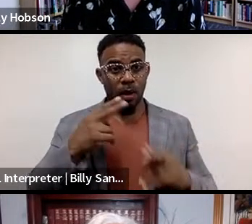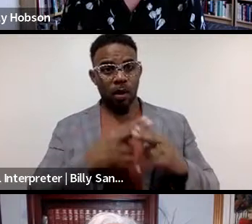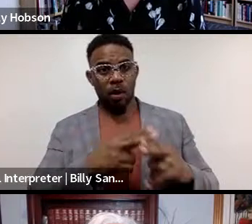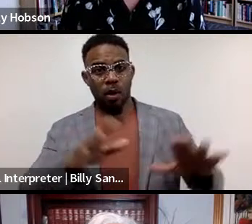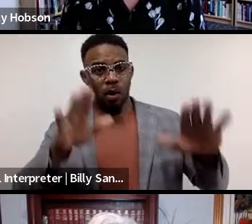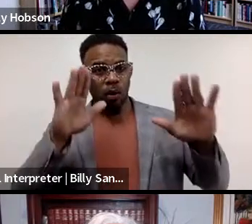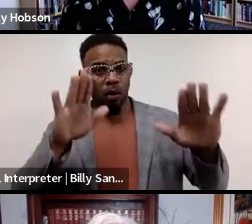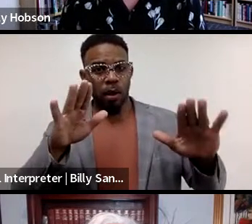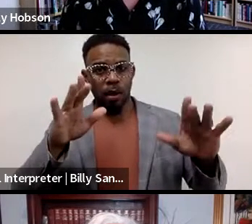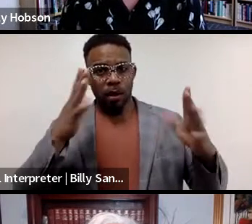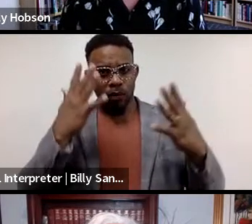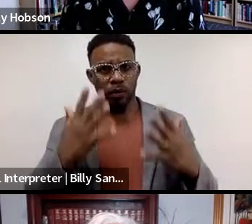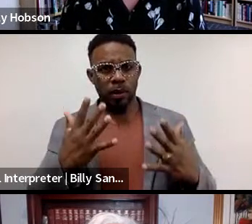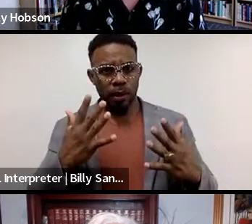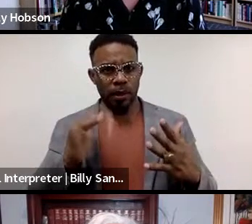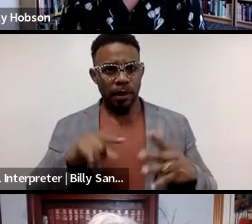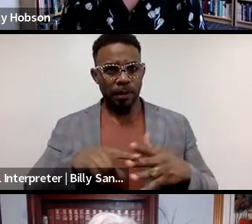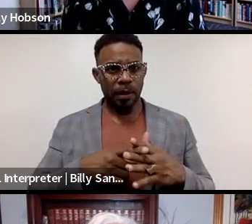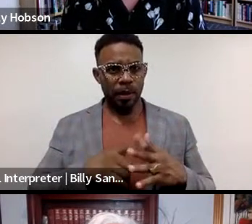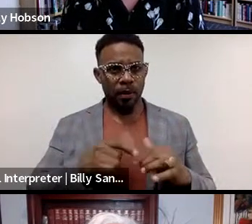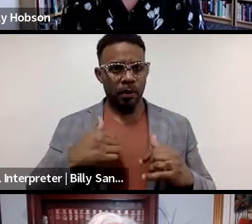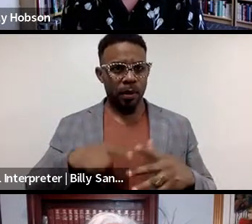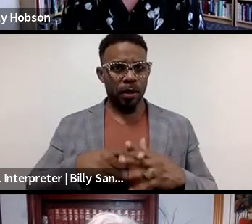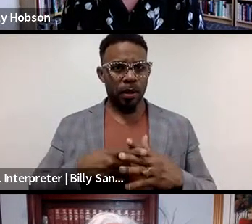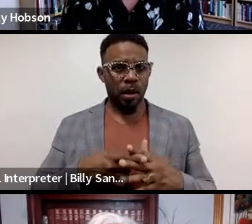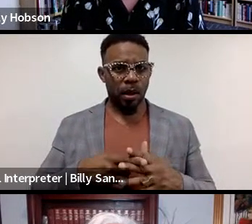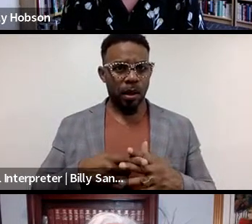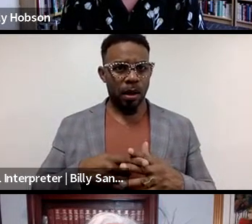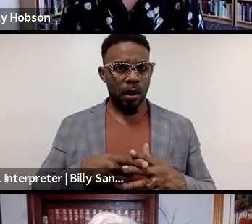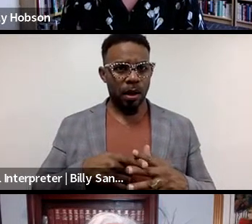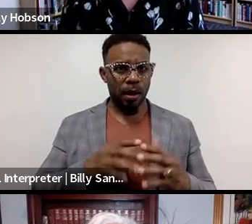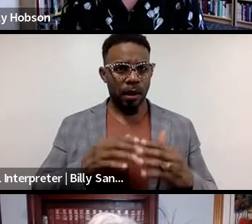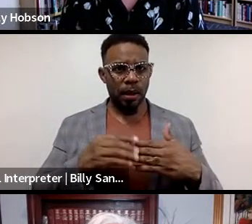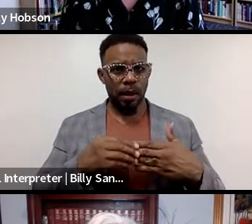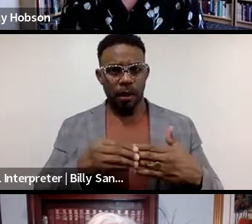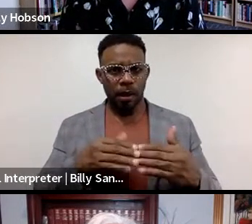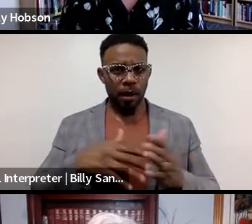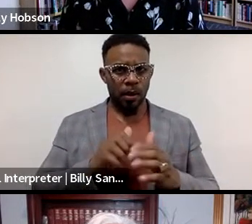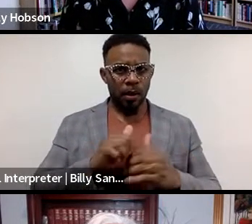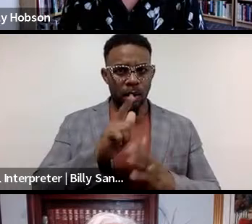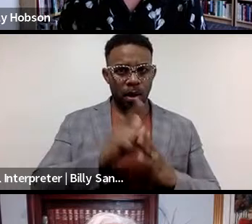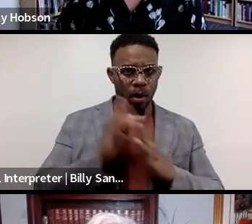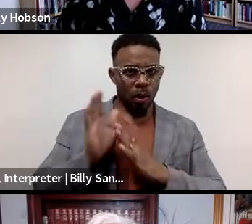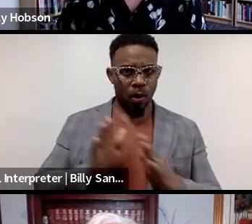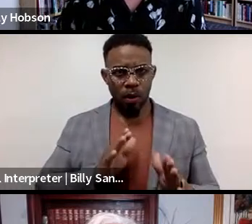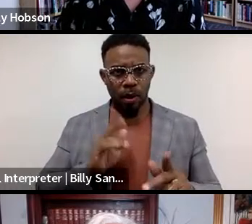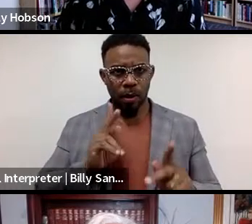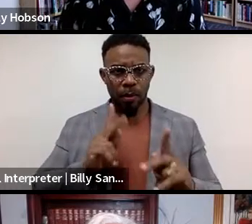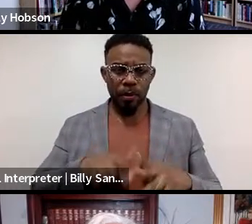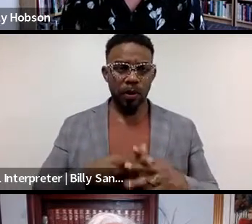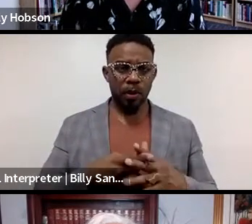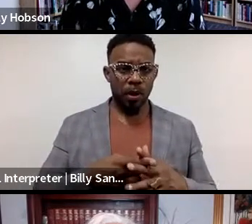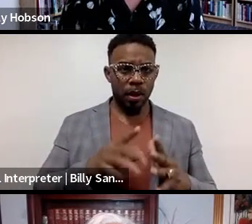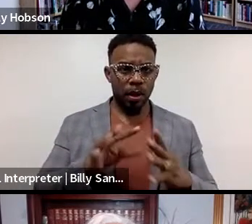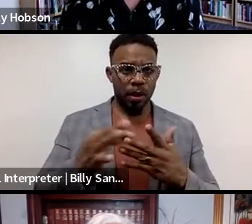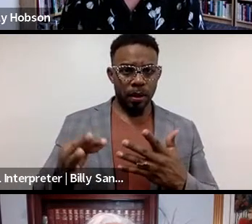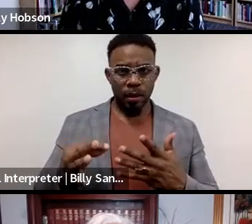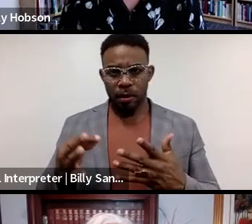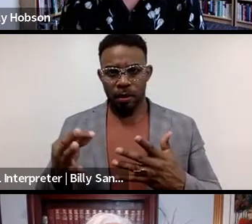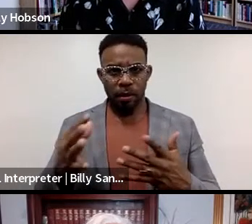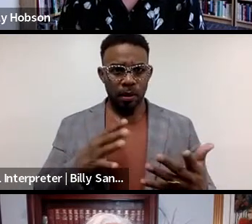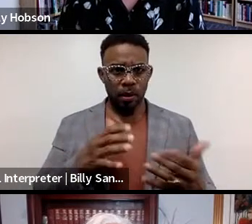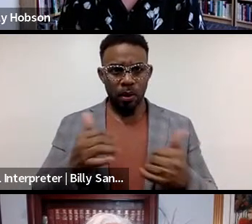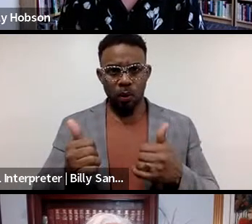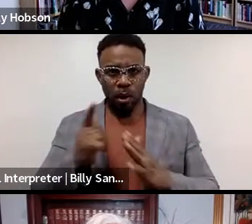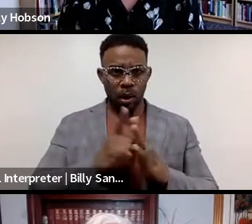great tragedy that began when we started compromising with law and order and people started choosing